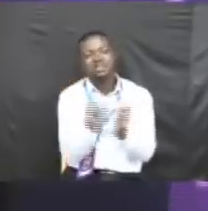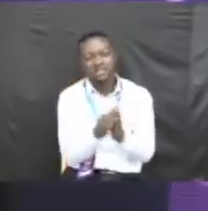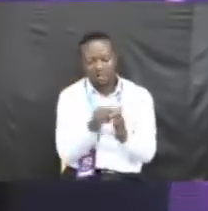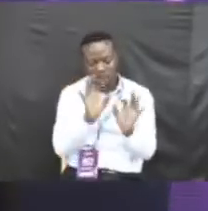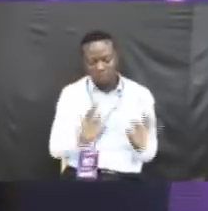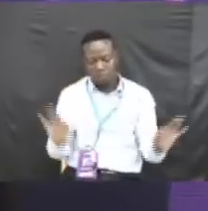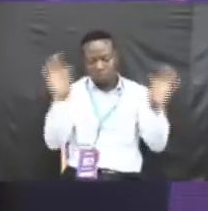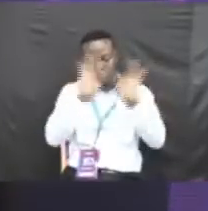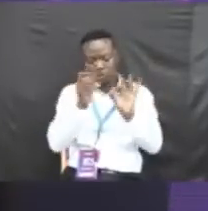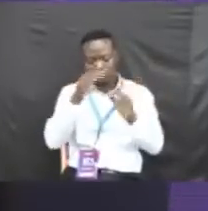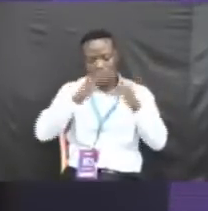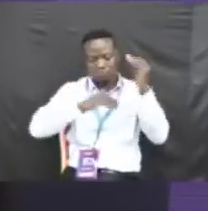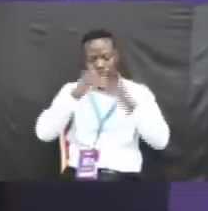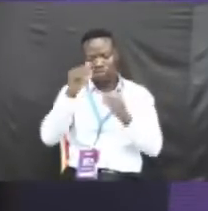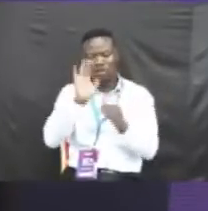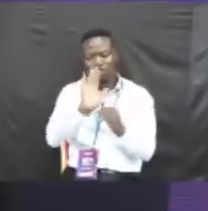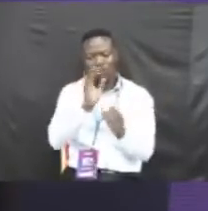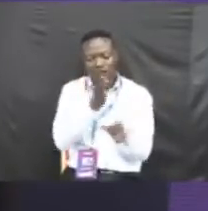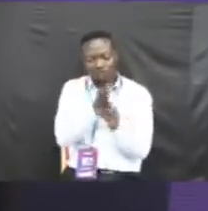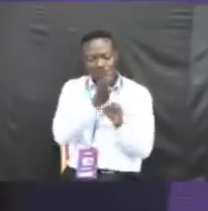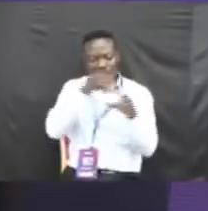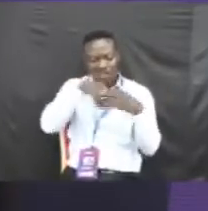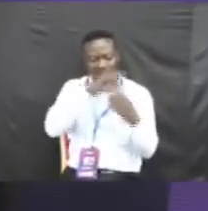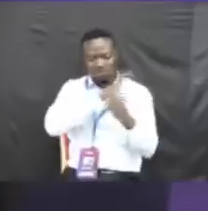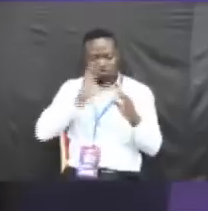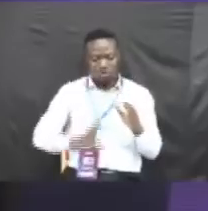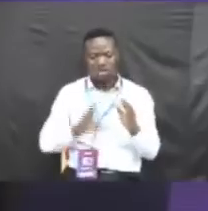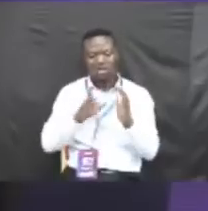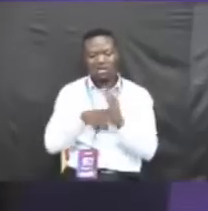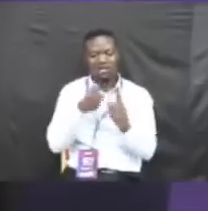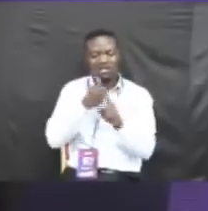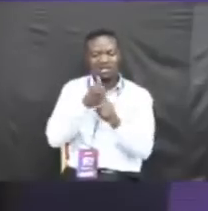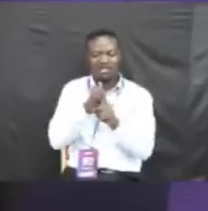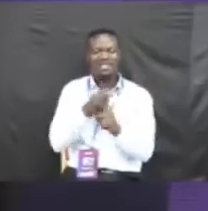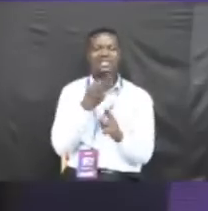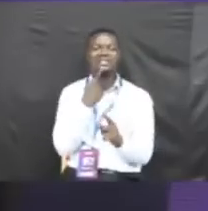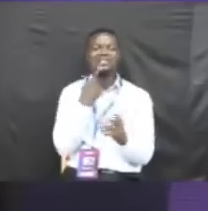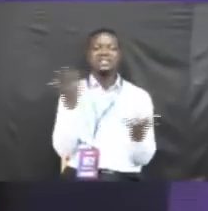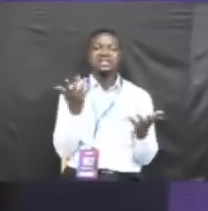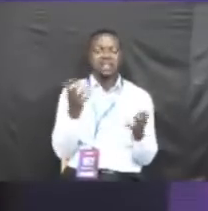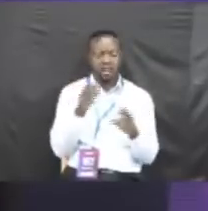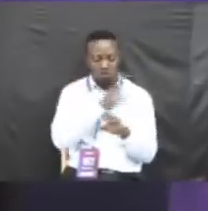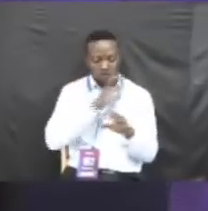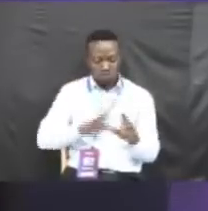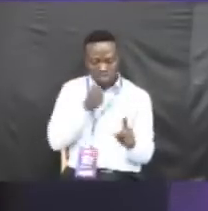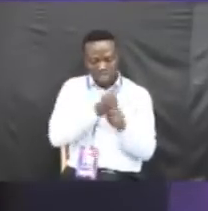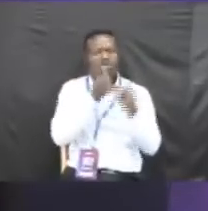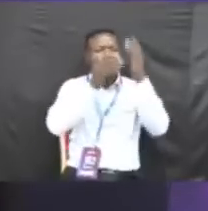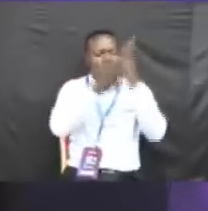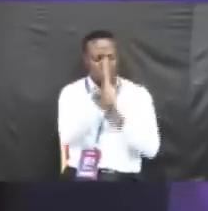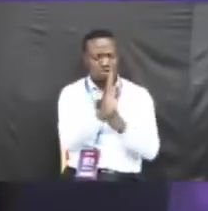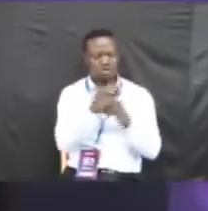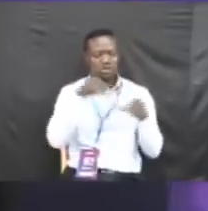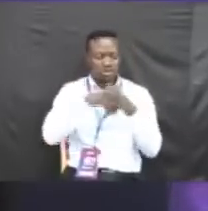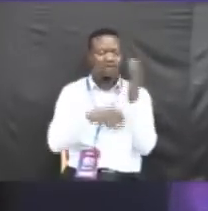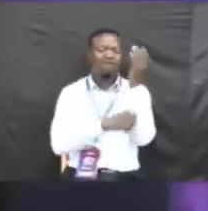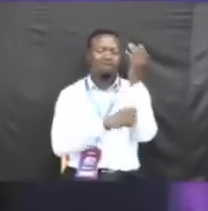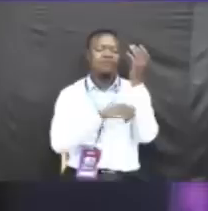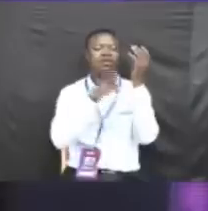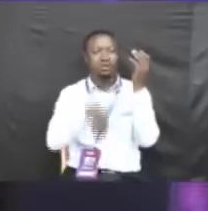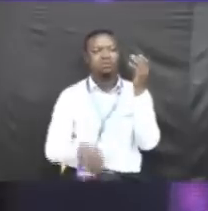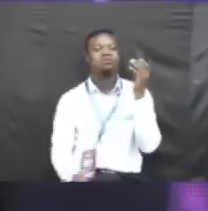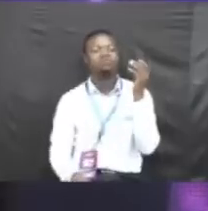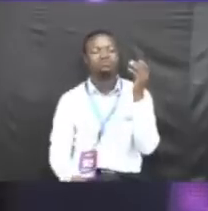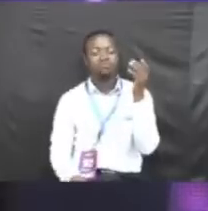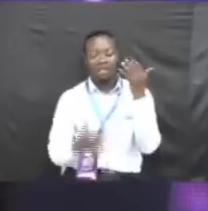importance of building their faith in Christ and argued that Christ is God in the flesh.